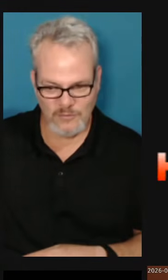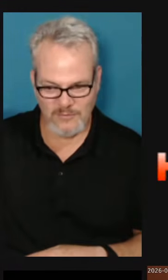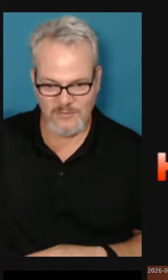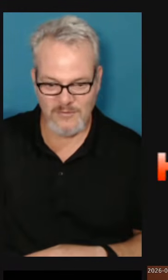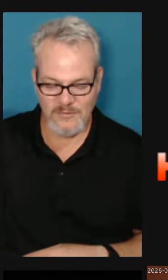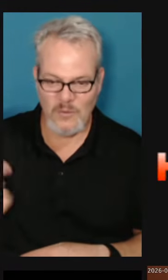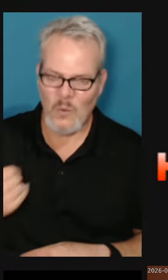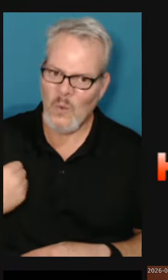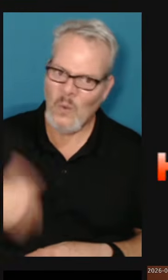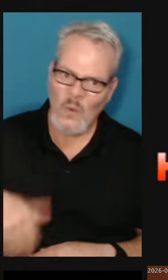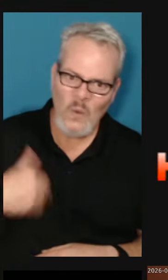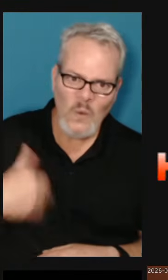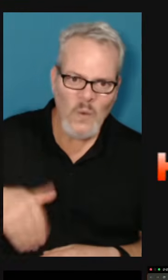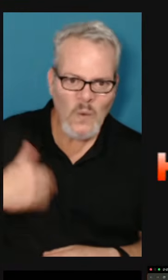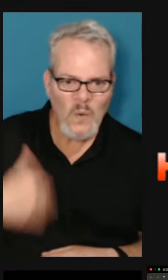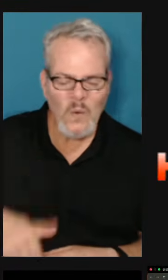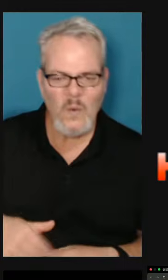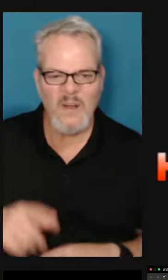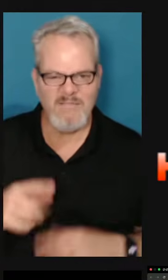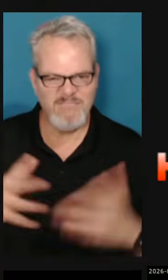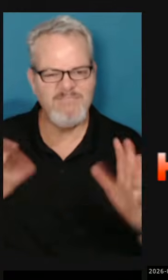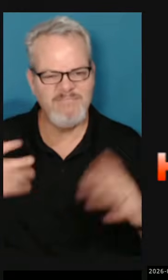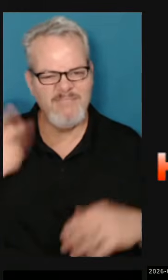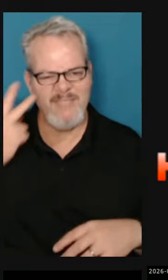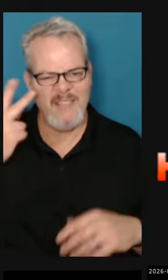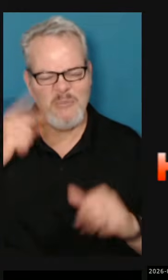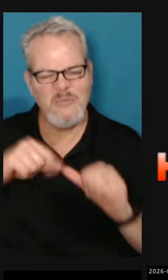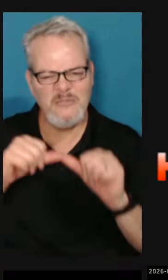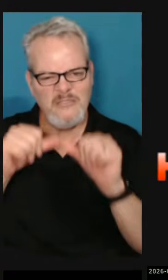would rewind it and play it again, but I think I better keep going here for you guys.